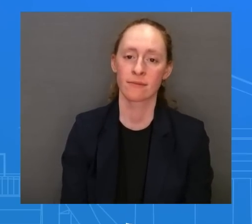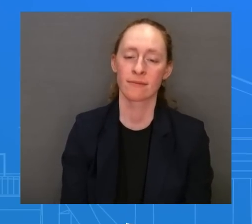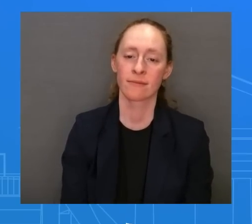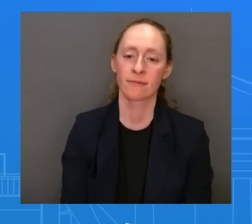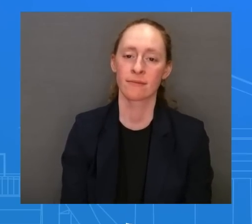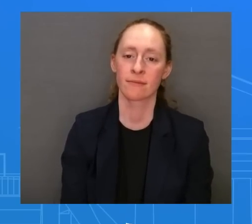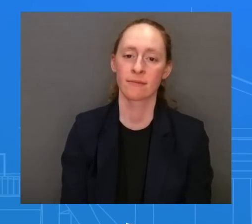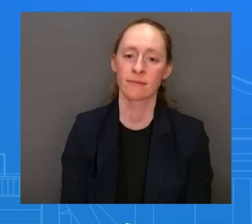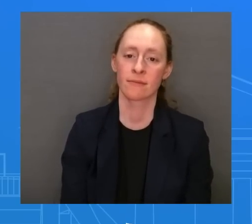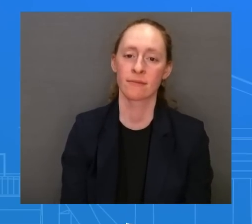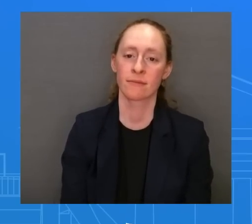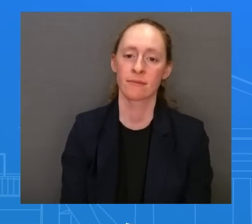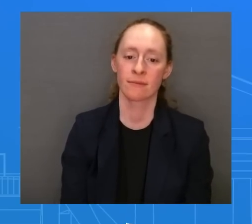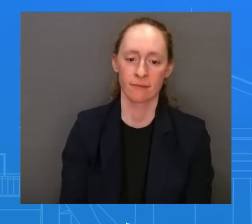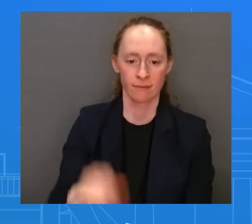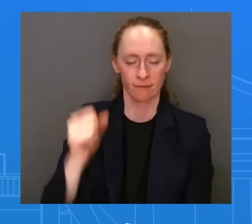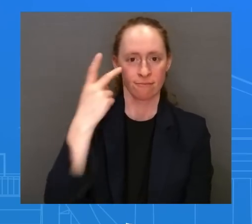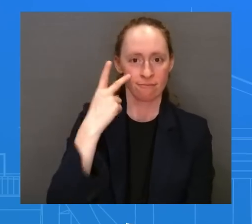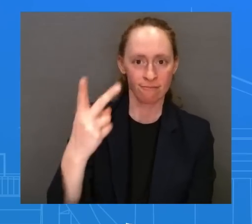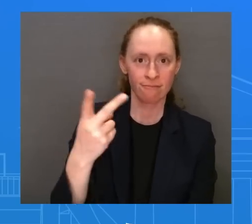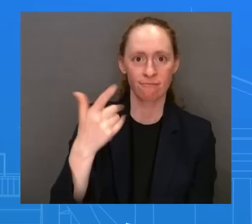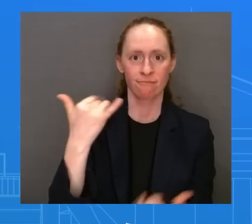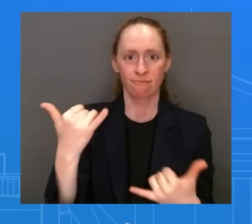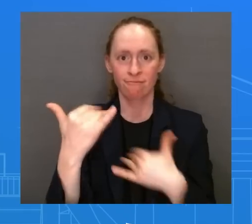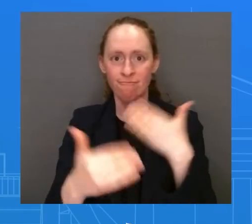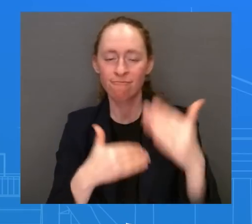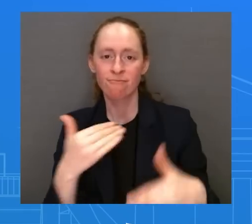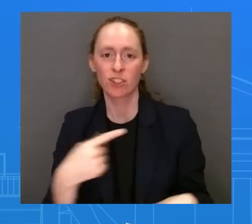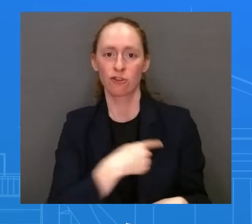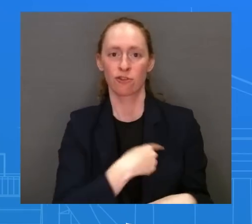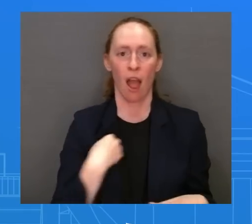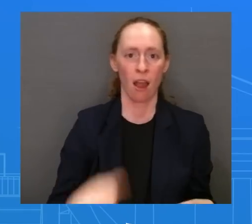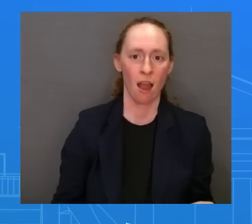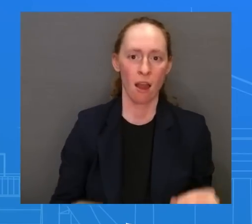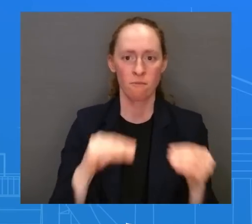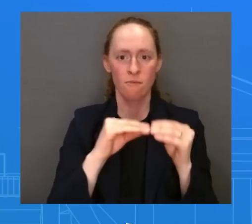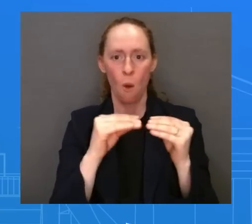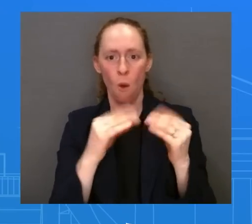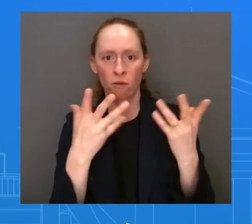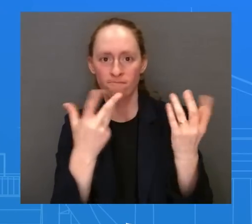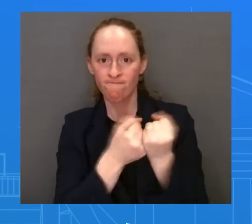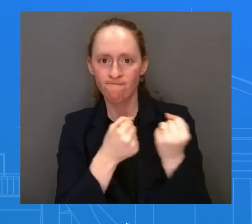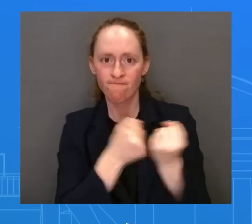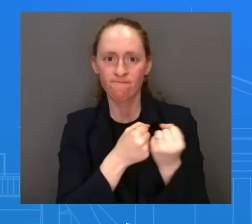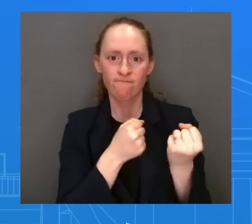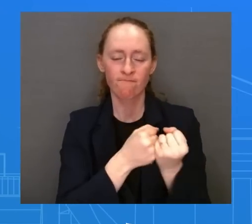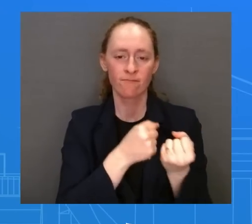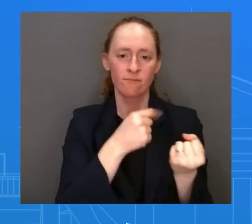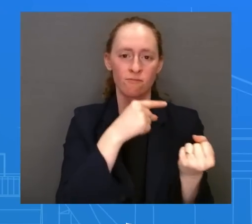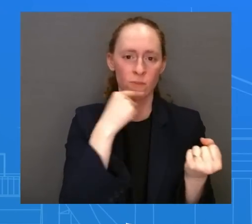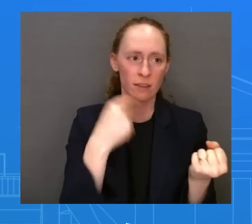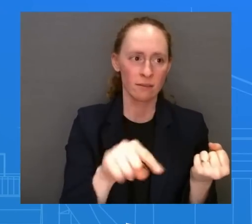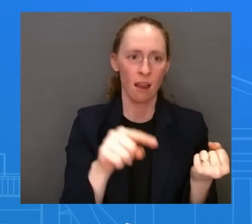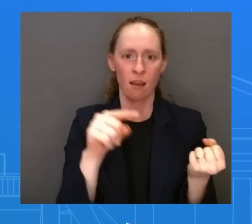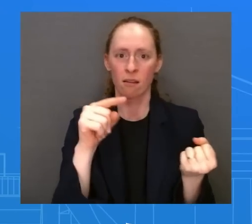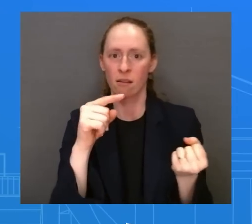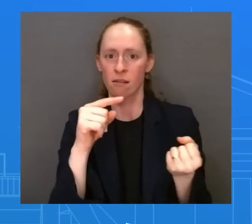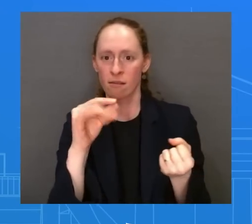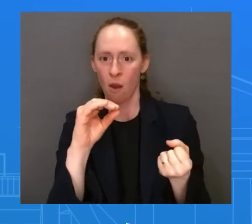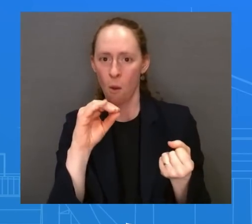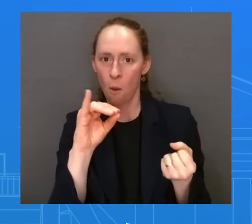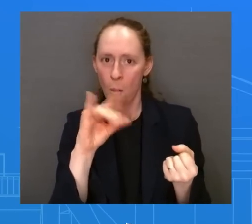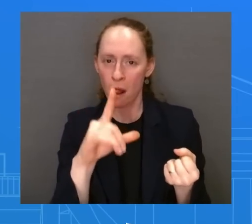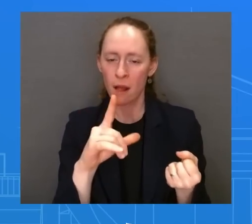became China's largest importer of oil at the beginning of this year China has moved its credit card in to help Russia transactions um you know